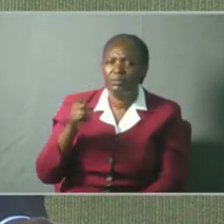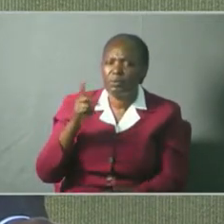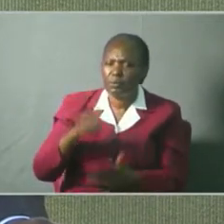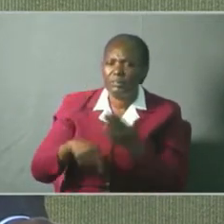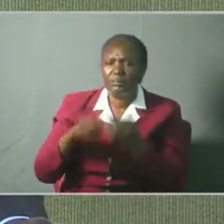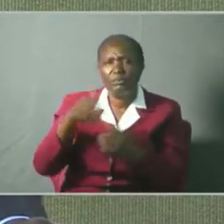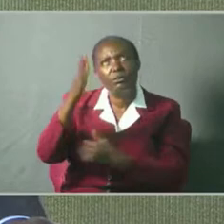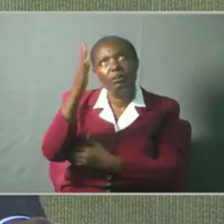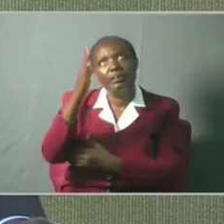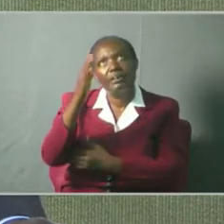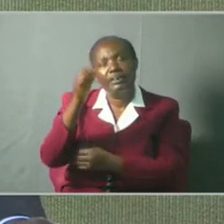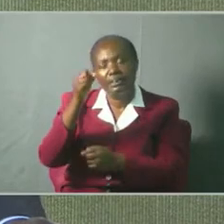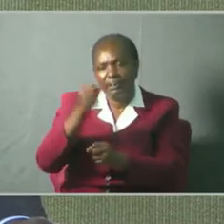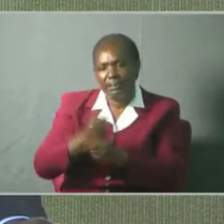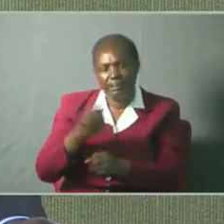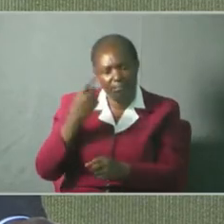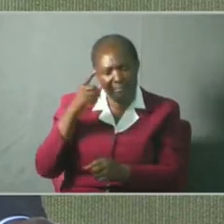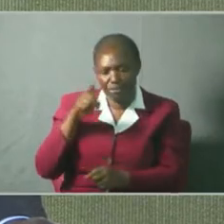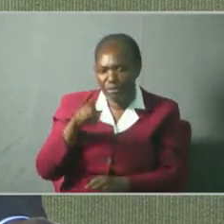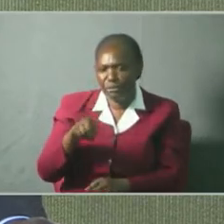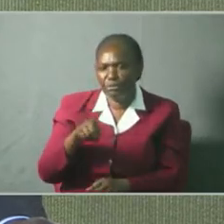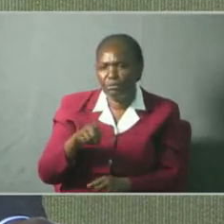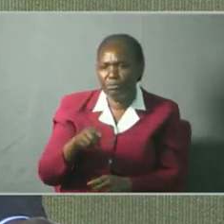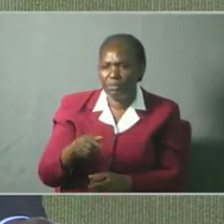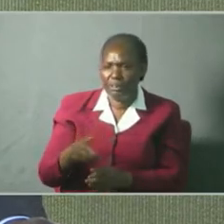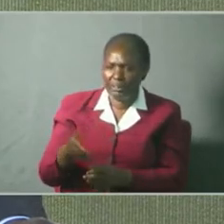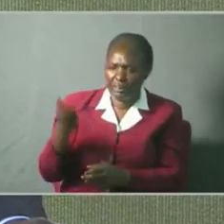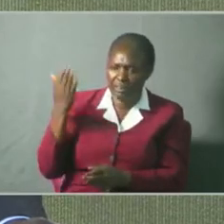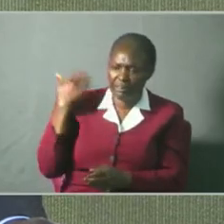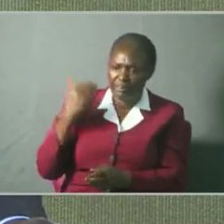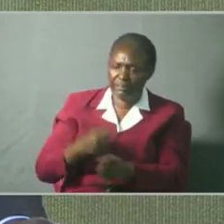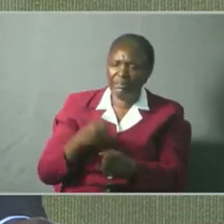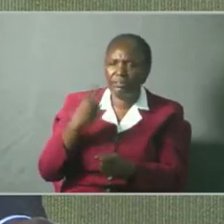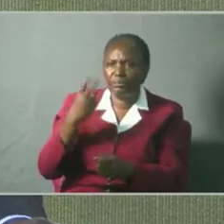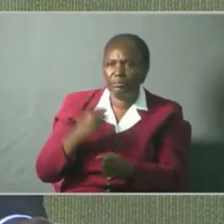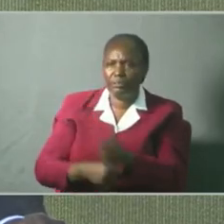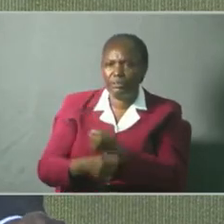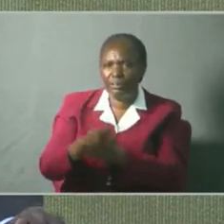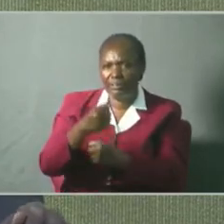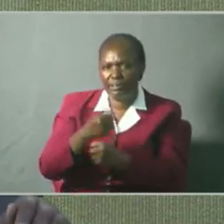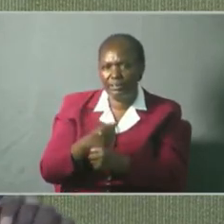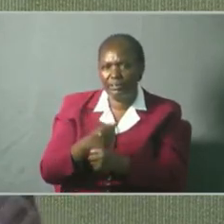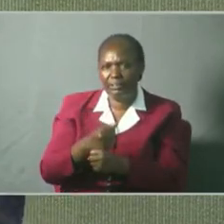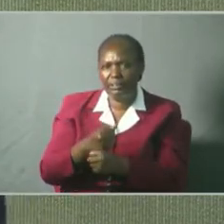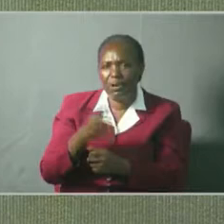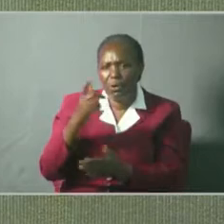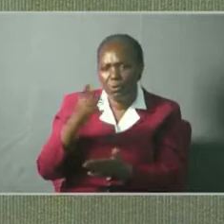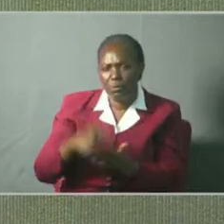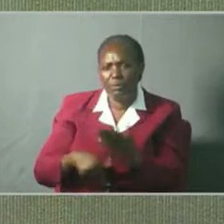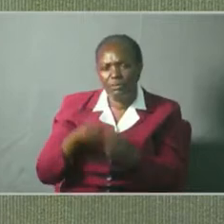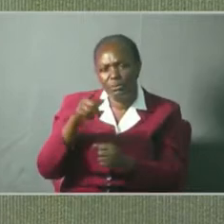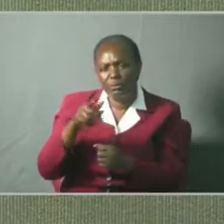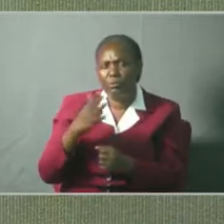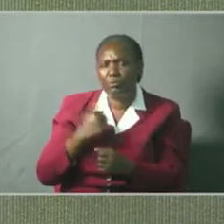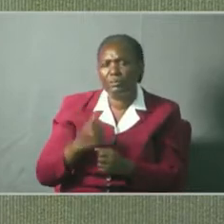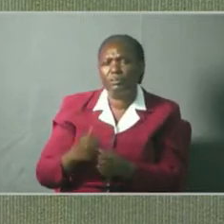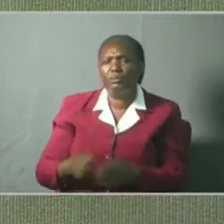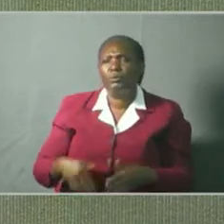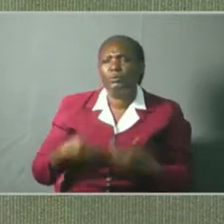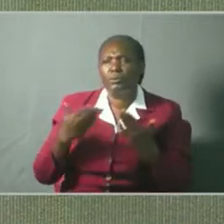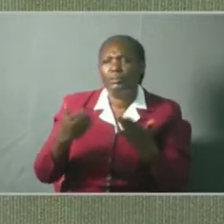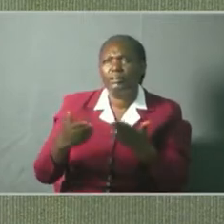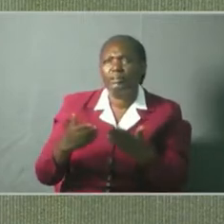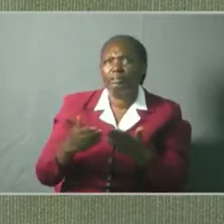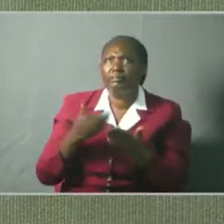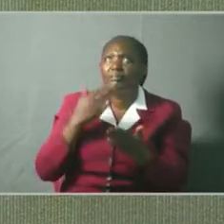last 2 years? What is it that you want to give God thanks for?